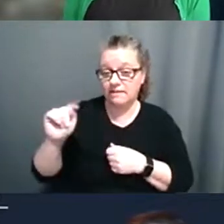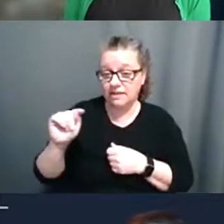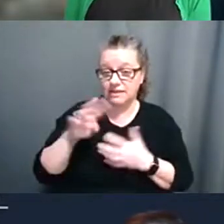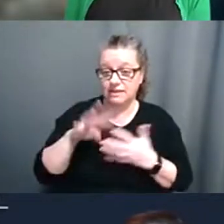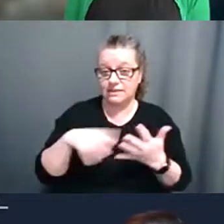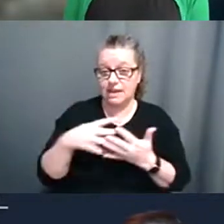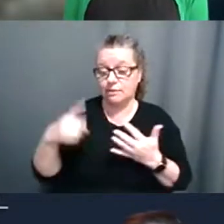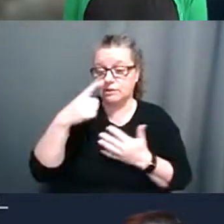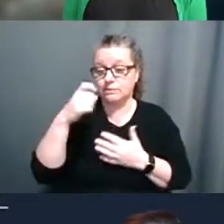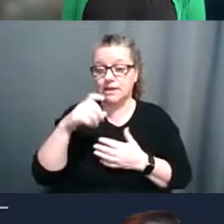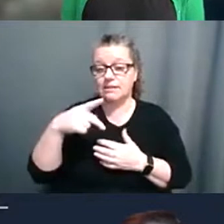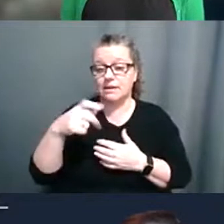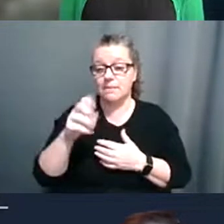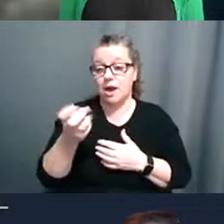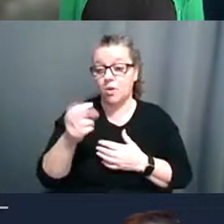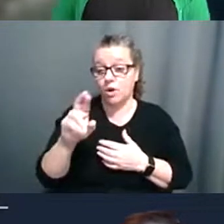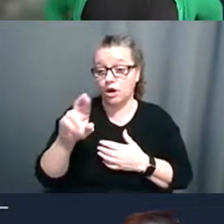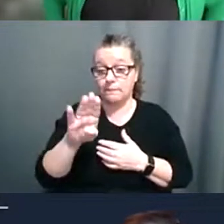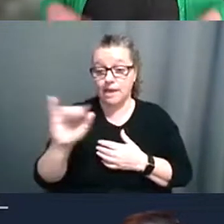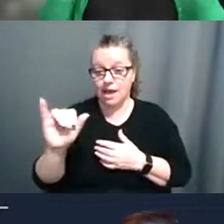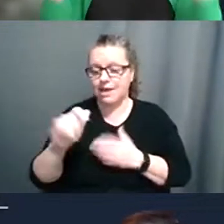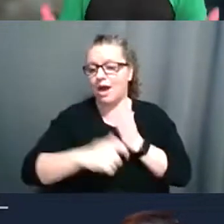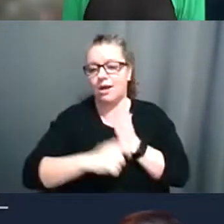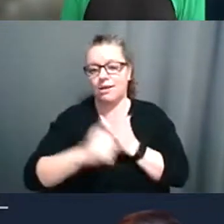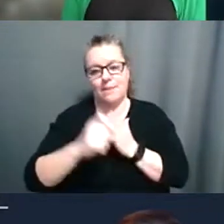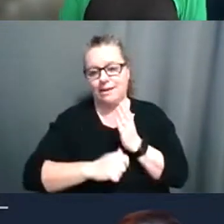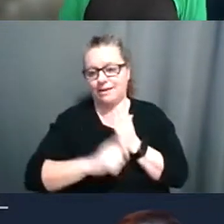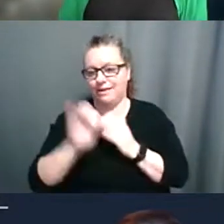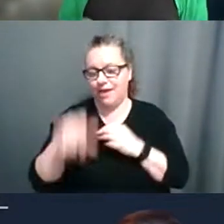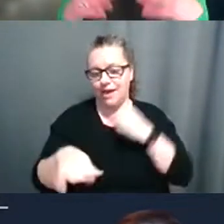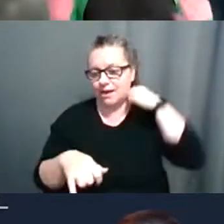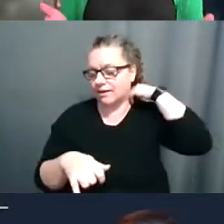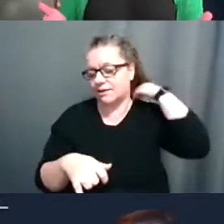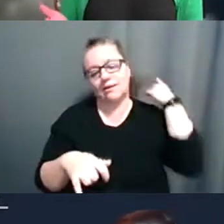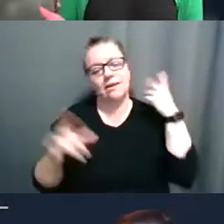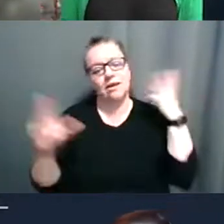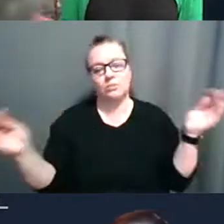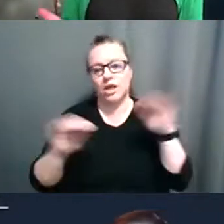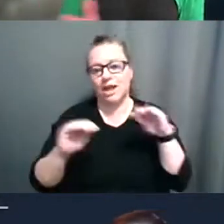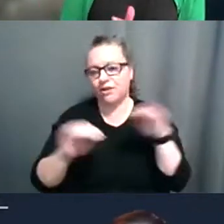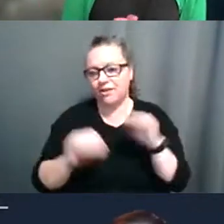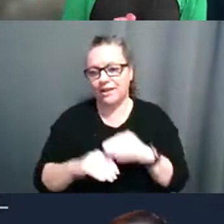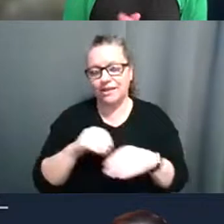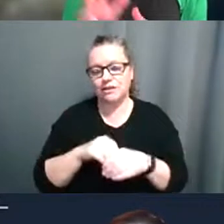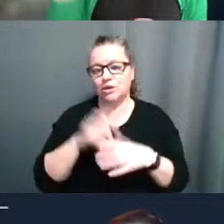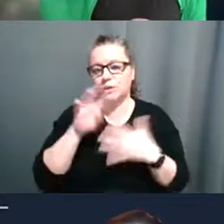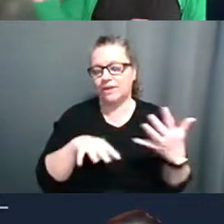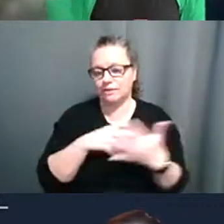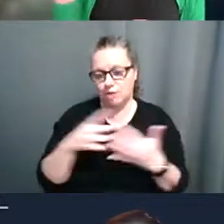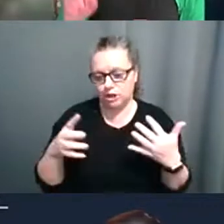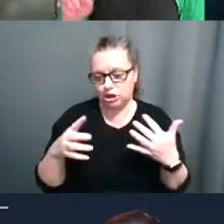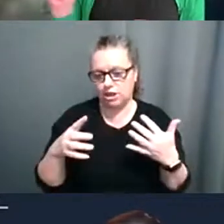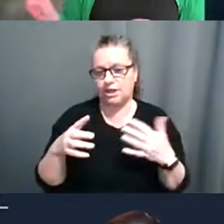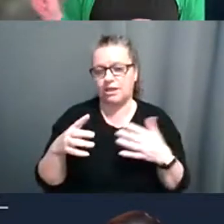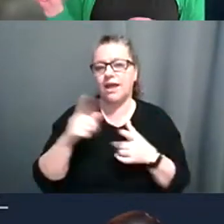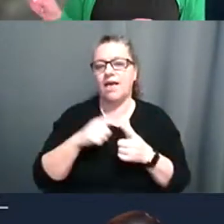Power BI really automates all of that. So you put everything into a Power BI spreadsheet, and then you can